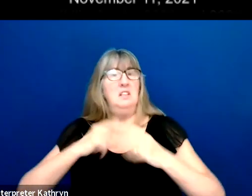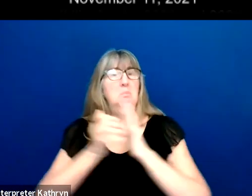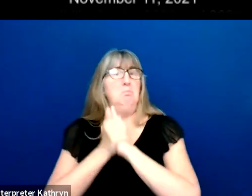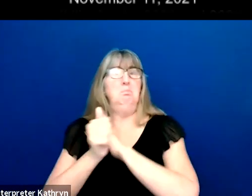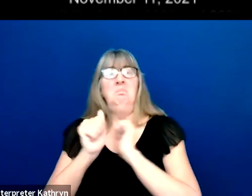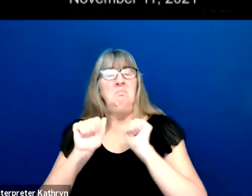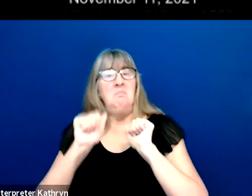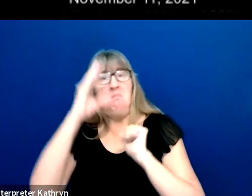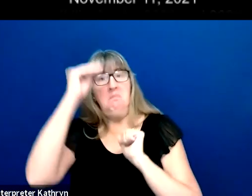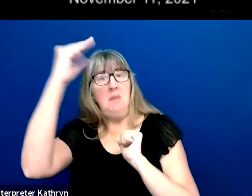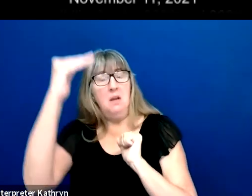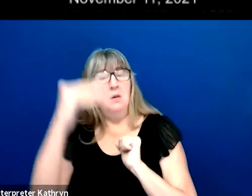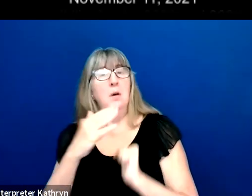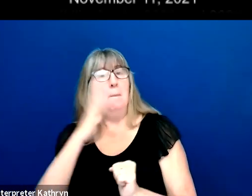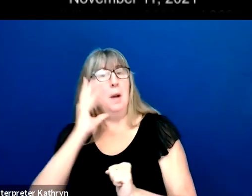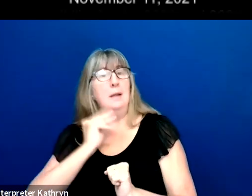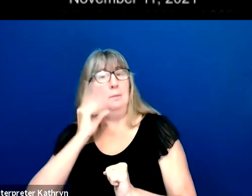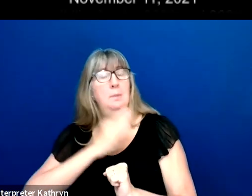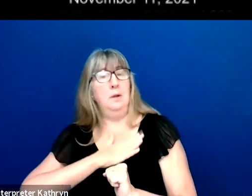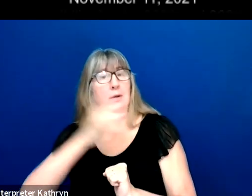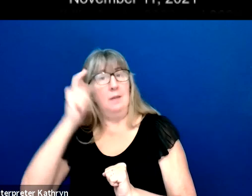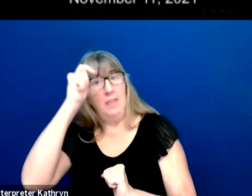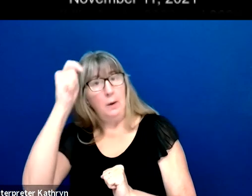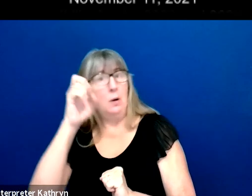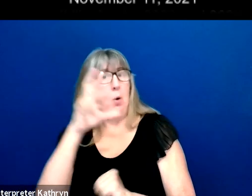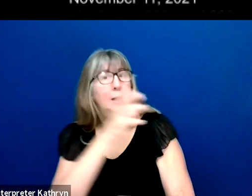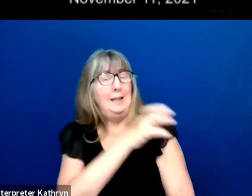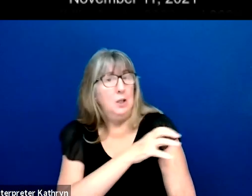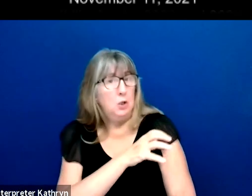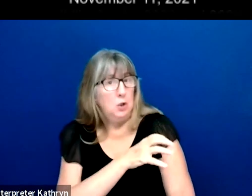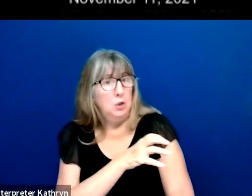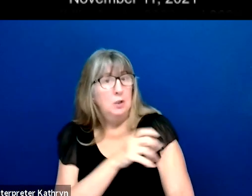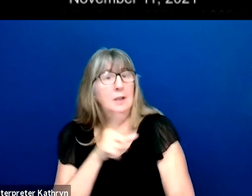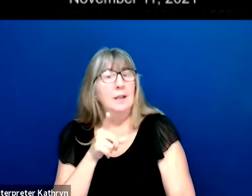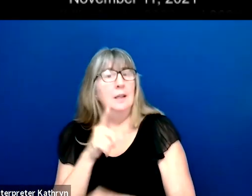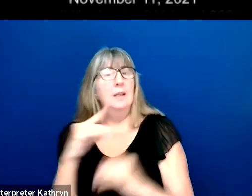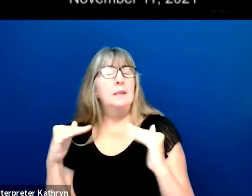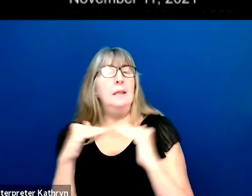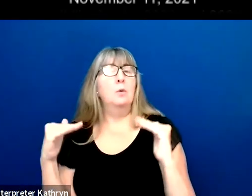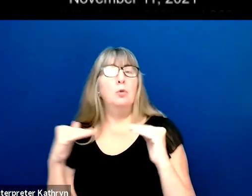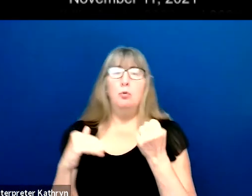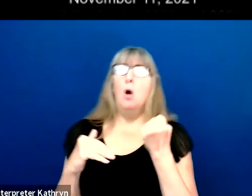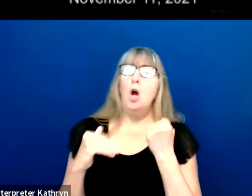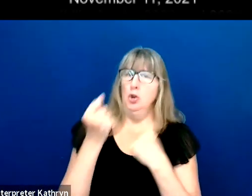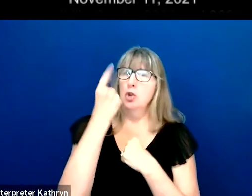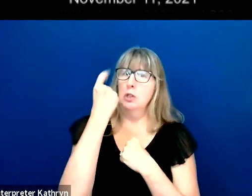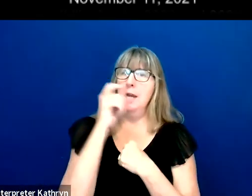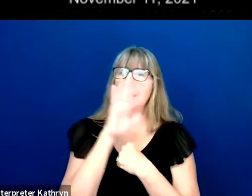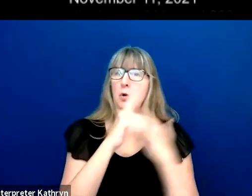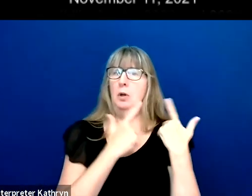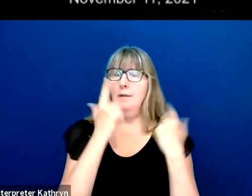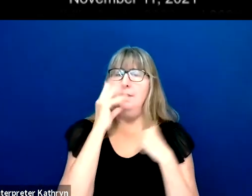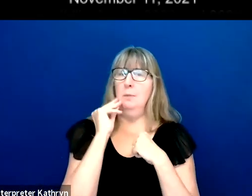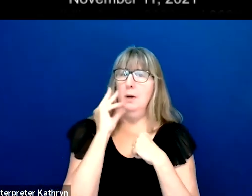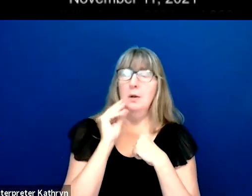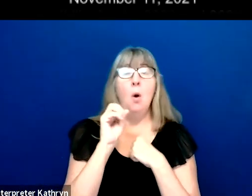that I have that is theoretical or clinical is the equivalent of understanding your lived experience, right?